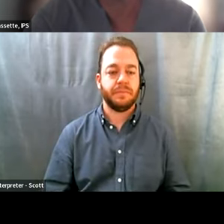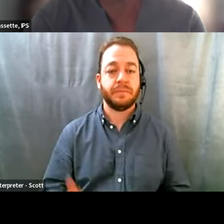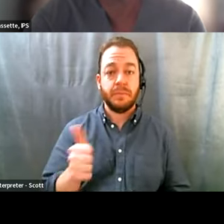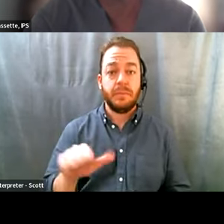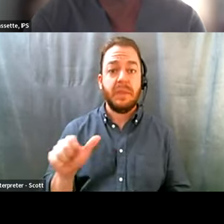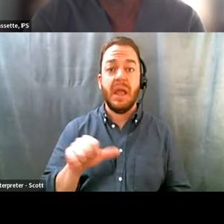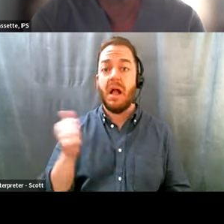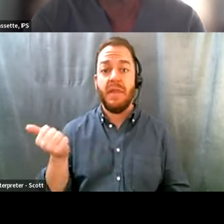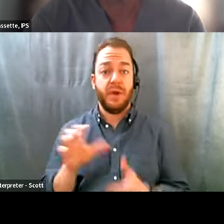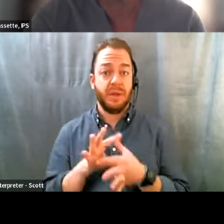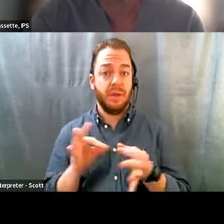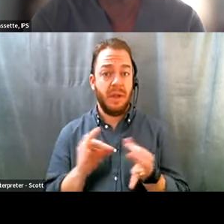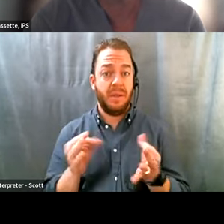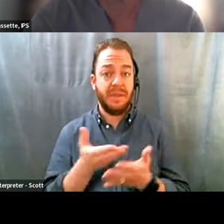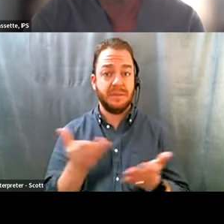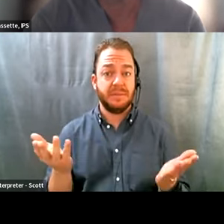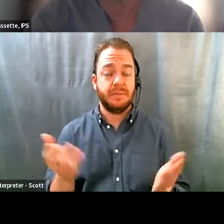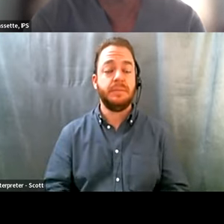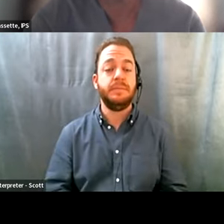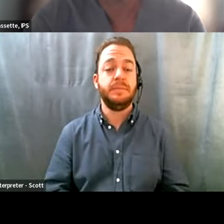Anyone else?